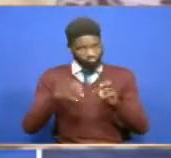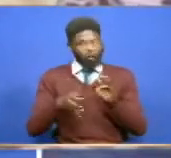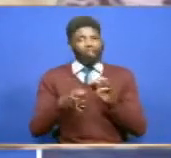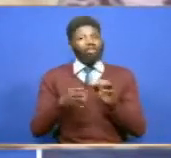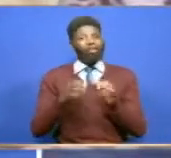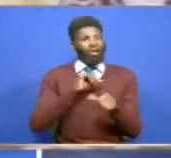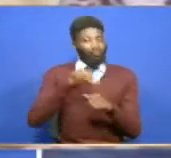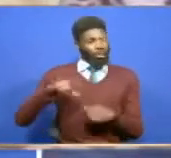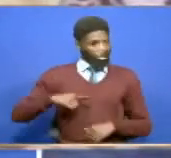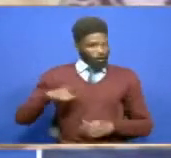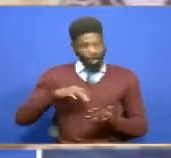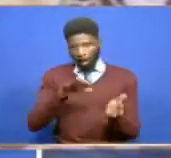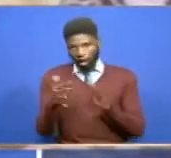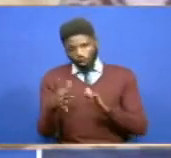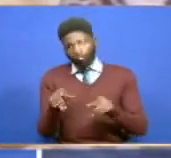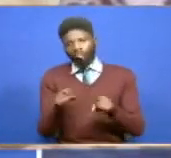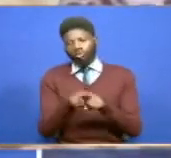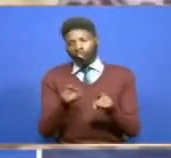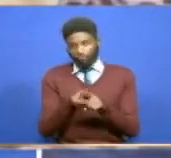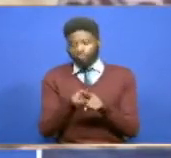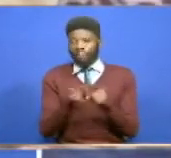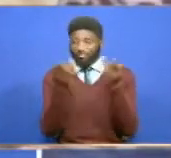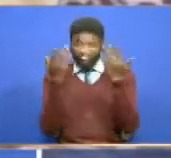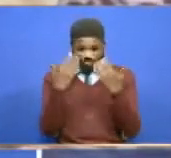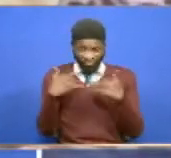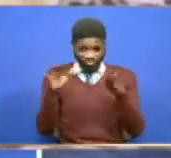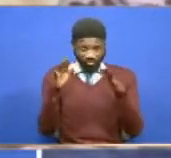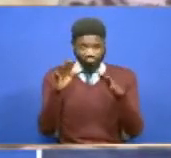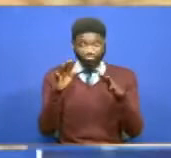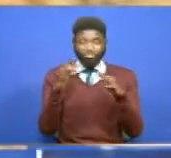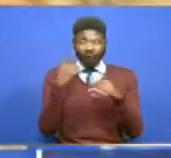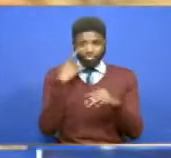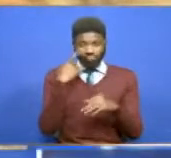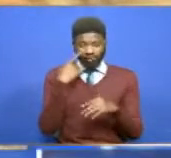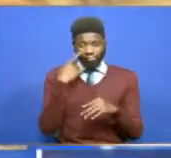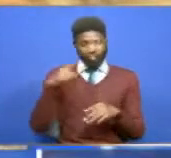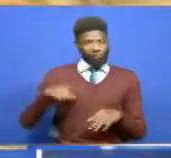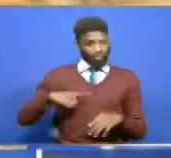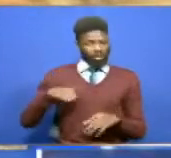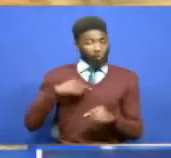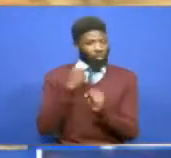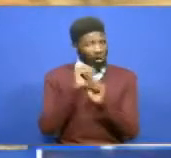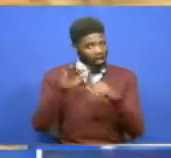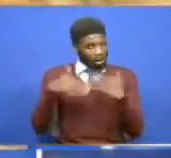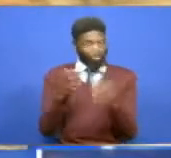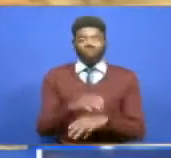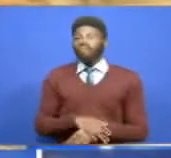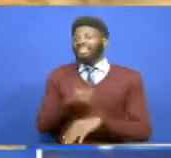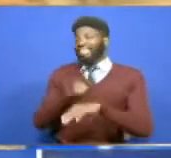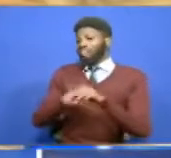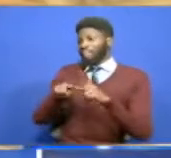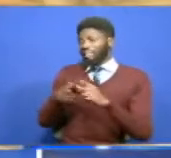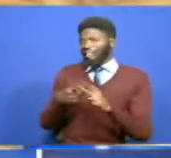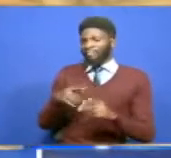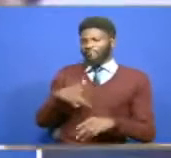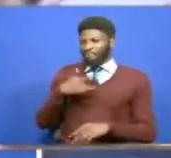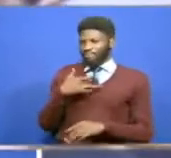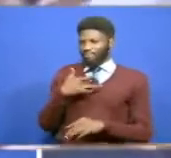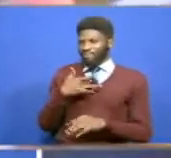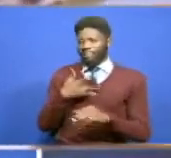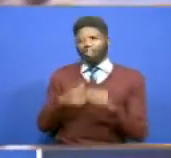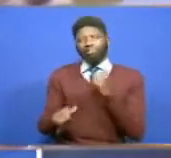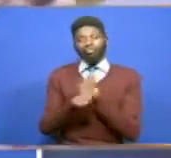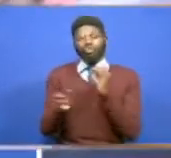tests, and also an ultrasound to check the functioning of the liver. At the beginning, they didn't think much of it, but tests at Kenyatta